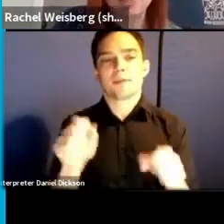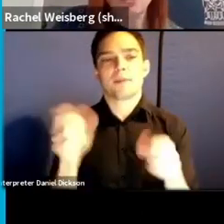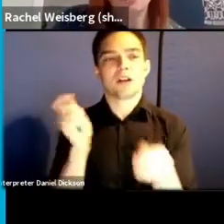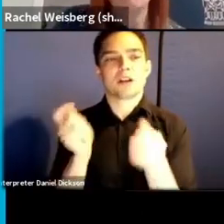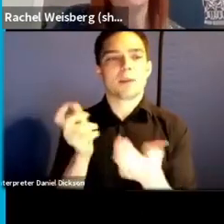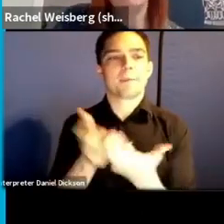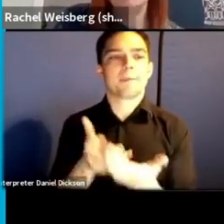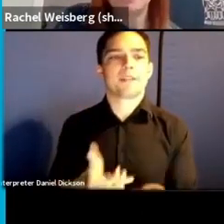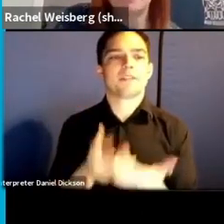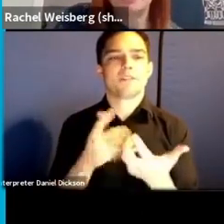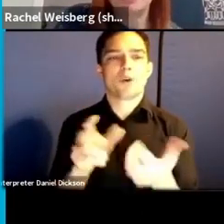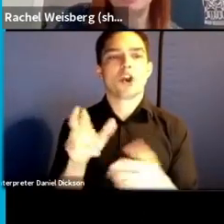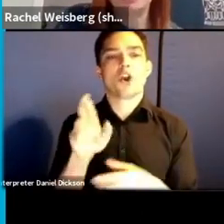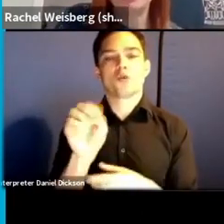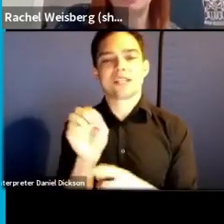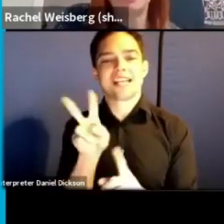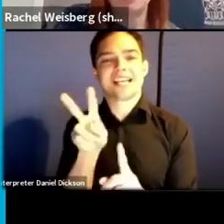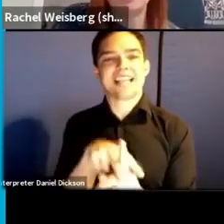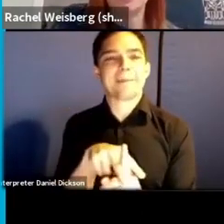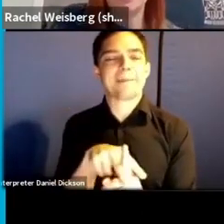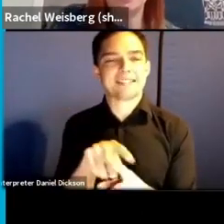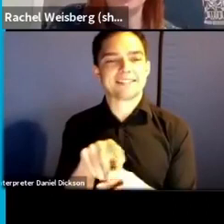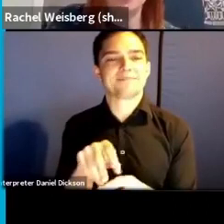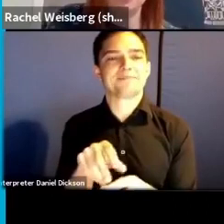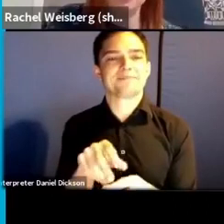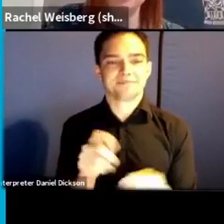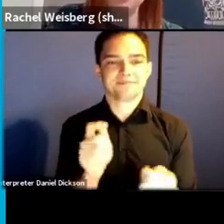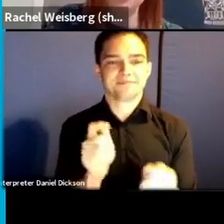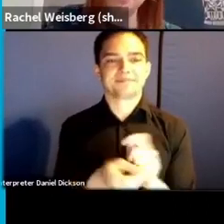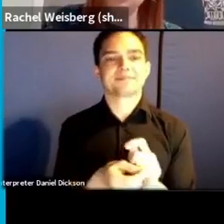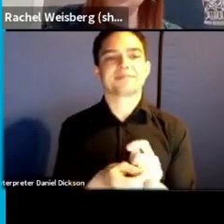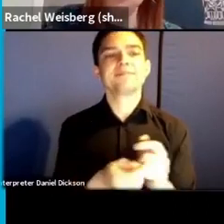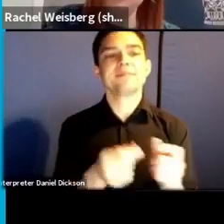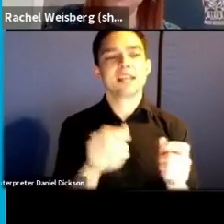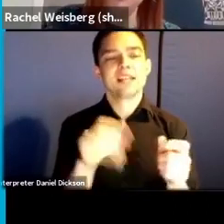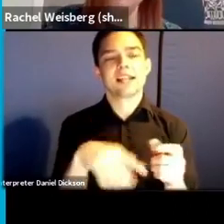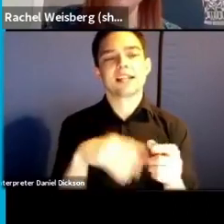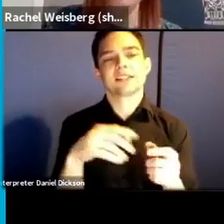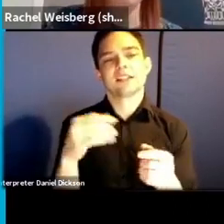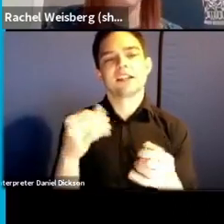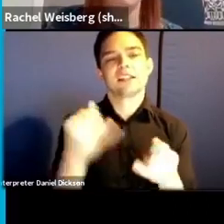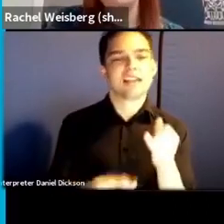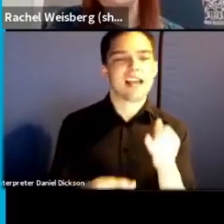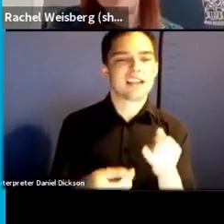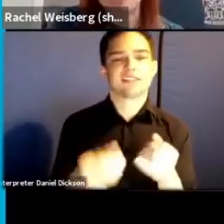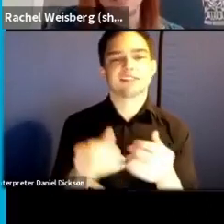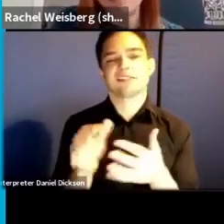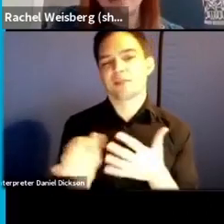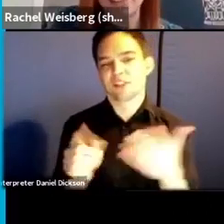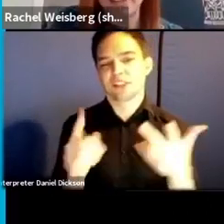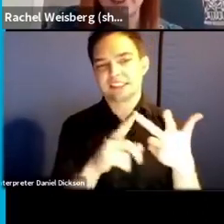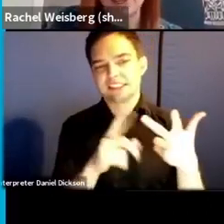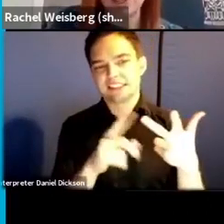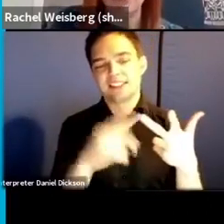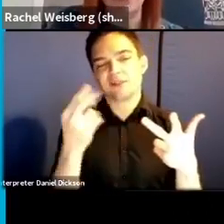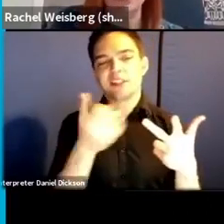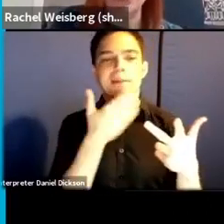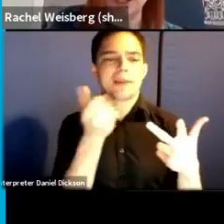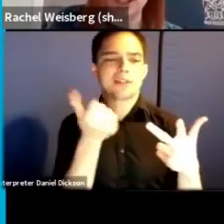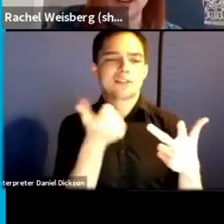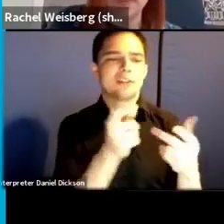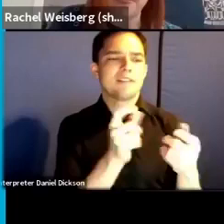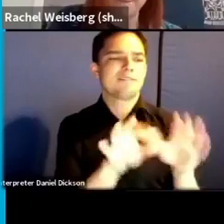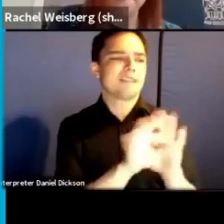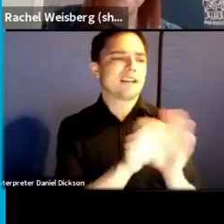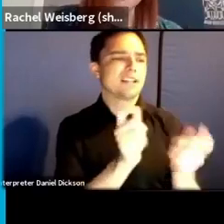reassignment. Reassignment is considered the accommodation of last resort because, of course, it's always best to find an accommodation for your